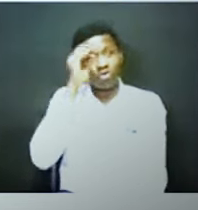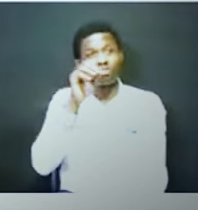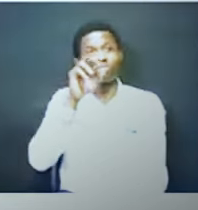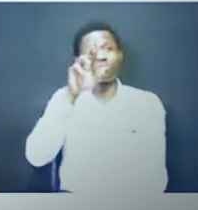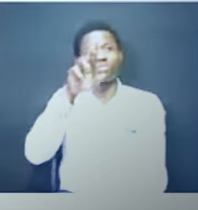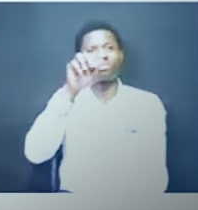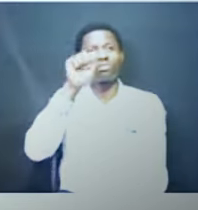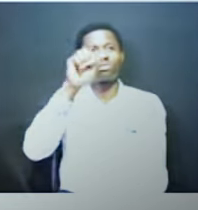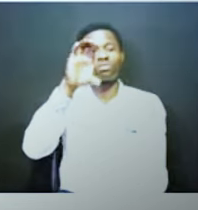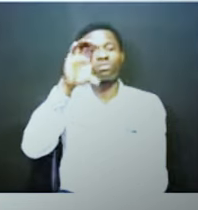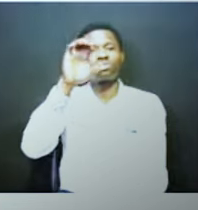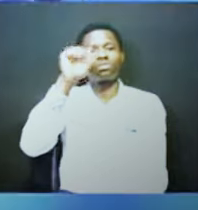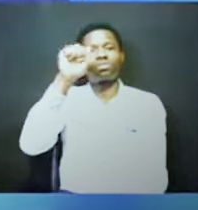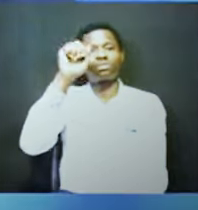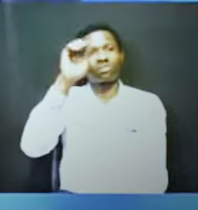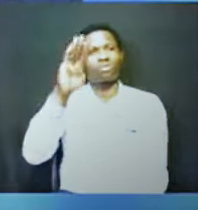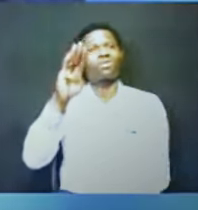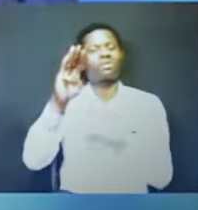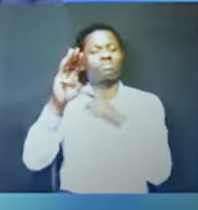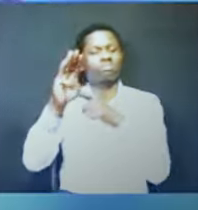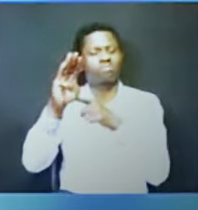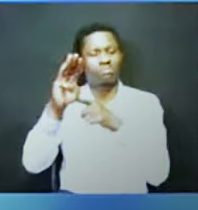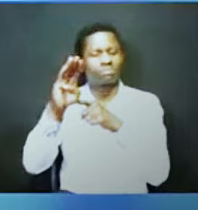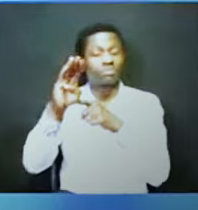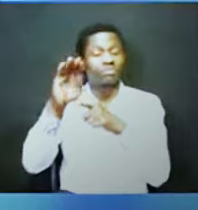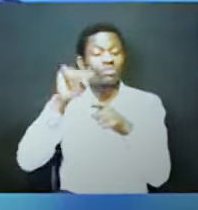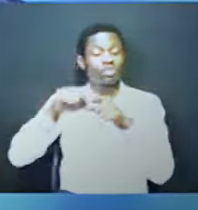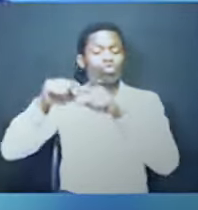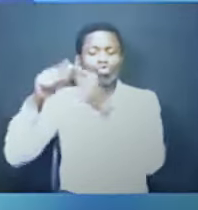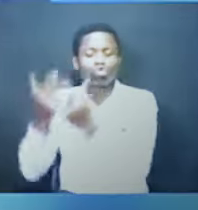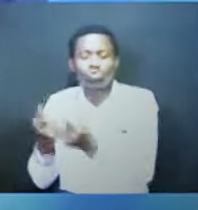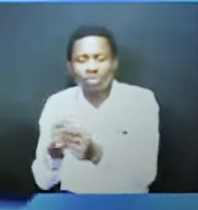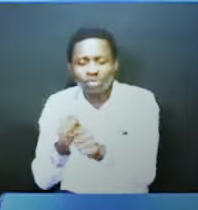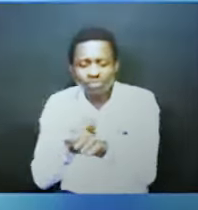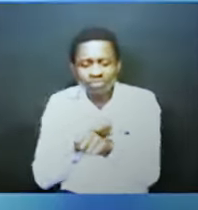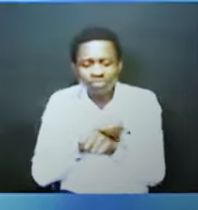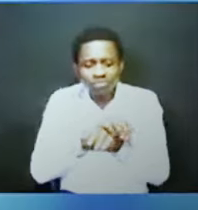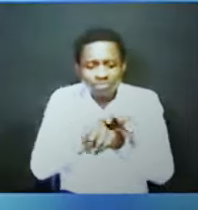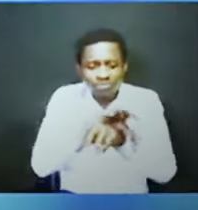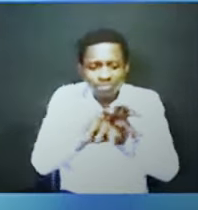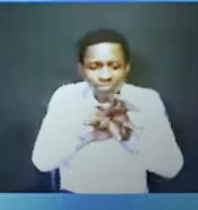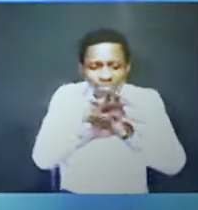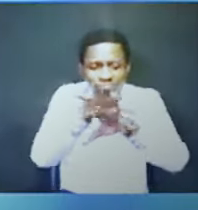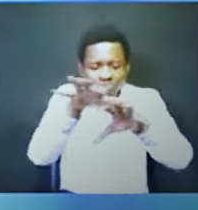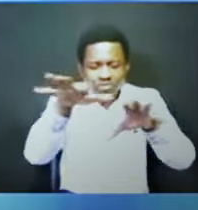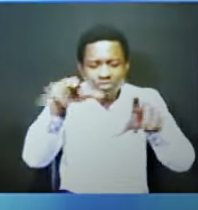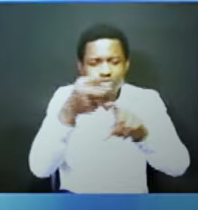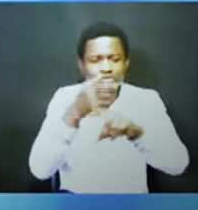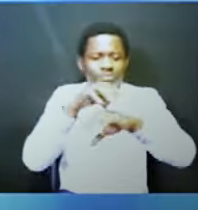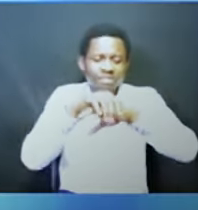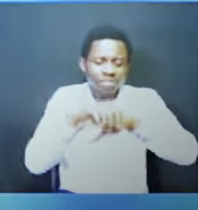1835. Now it spread from England to America, Australia, and parts of the world.